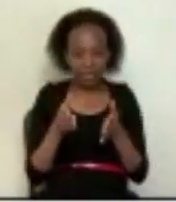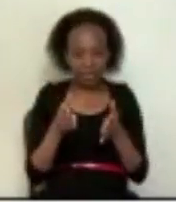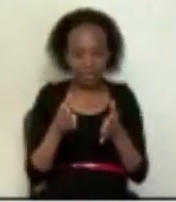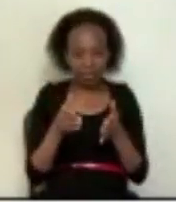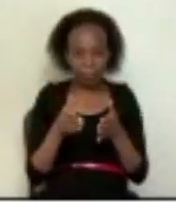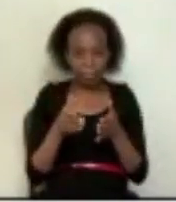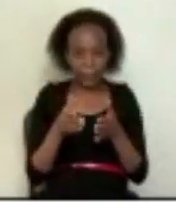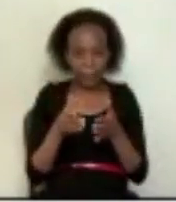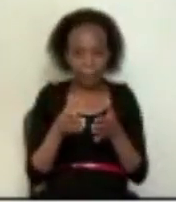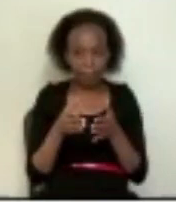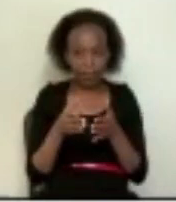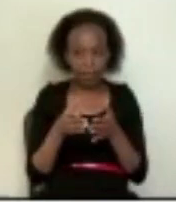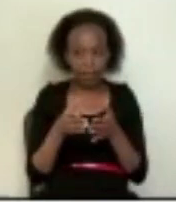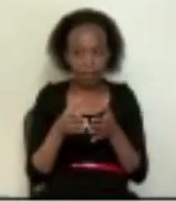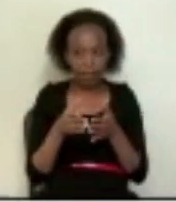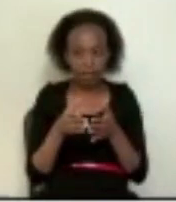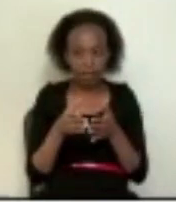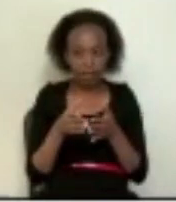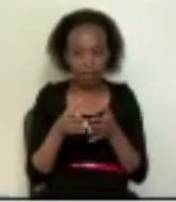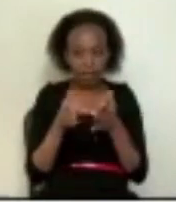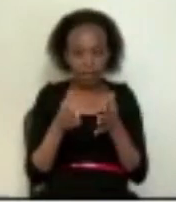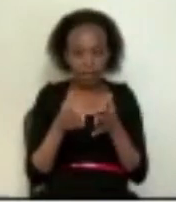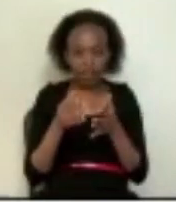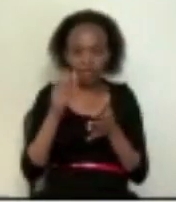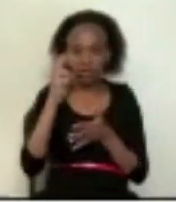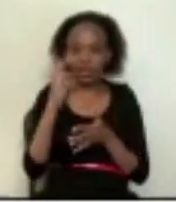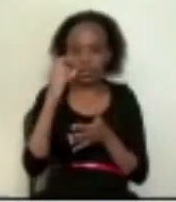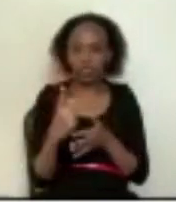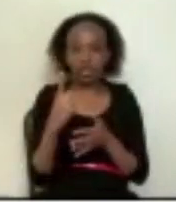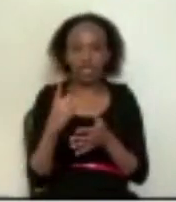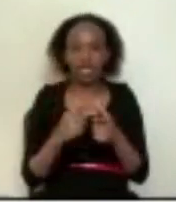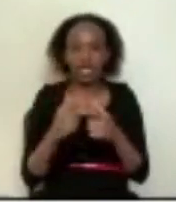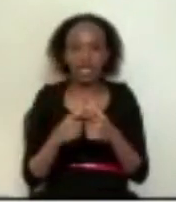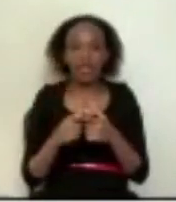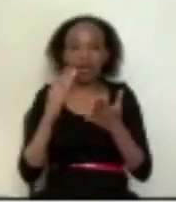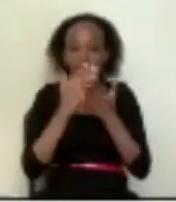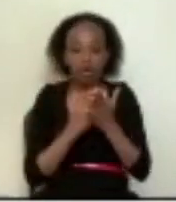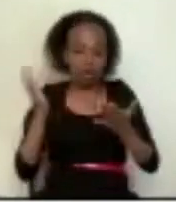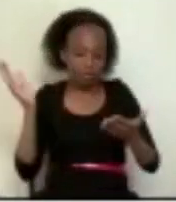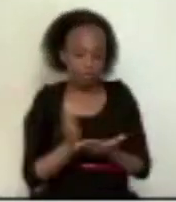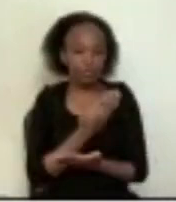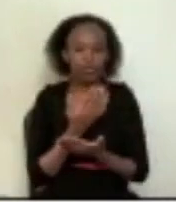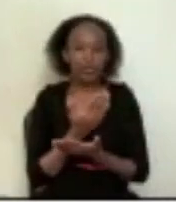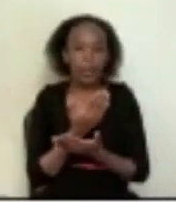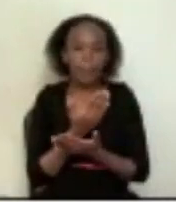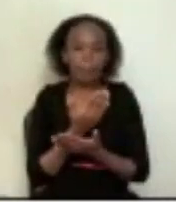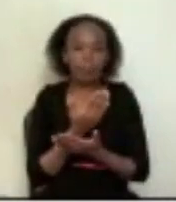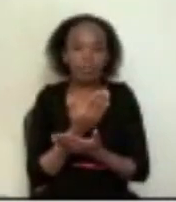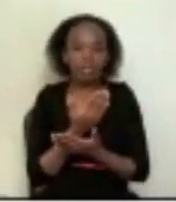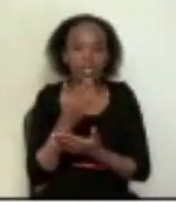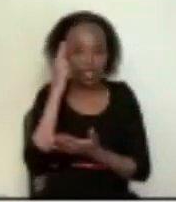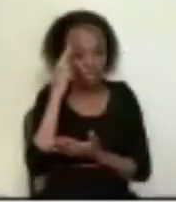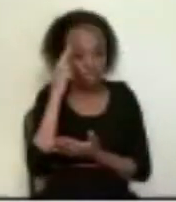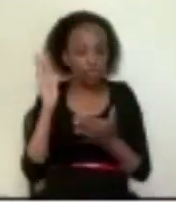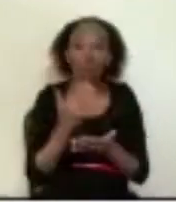This is 2021. It was removed end of March 2021, right? And the reason it was removed